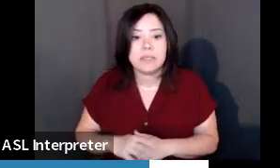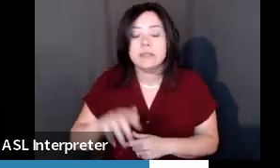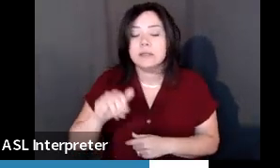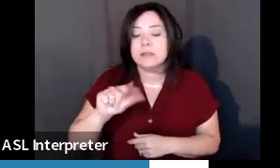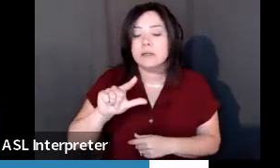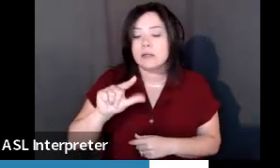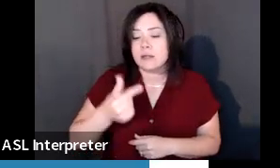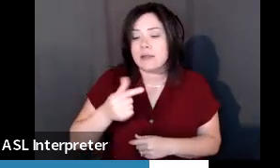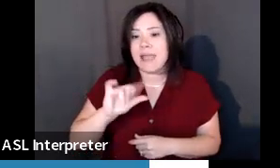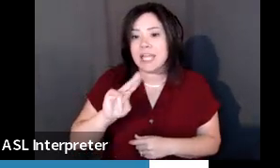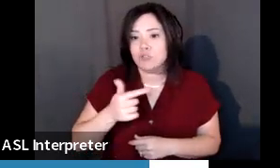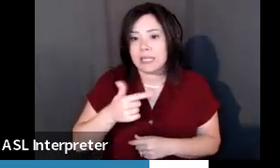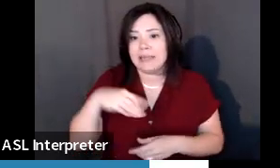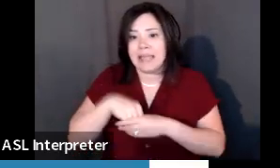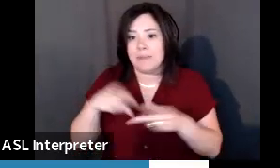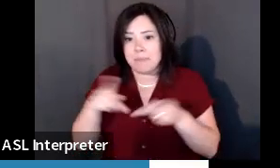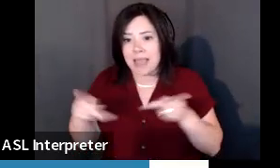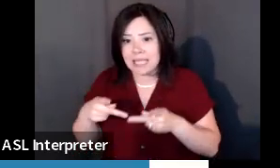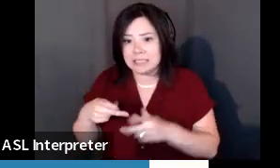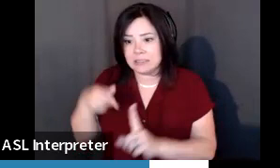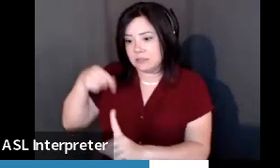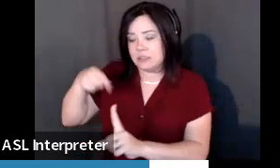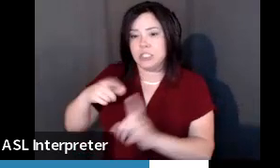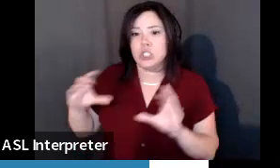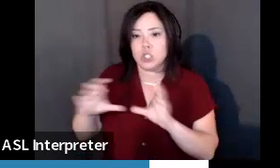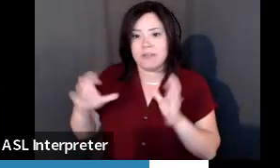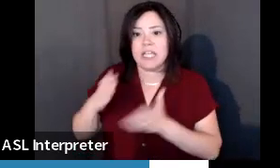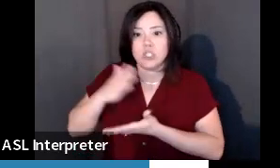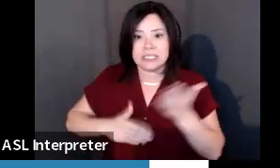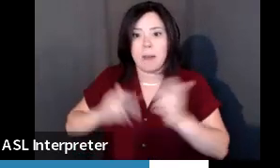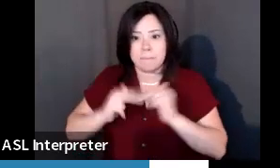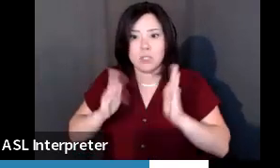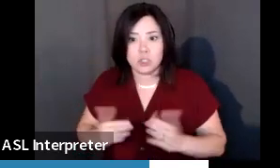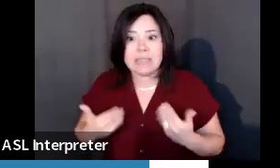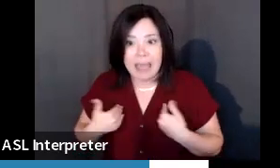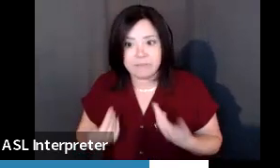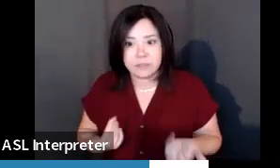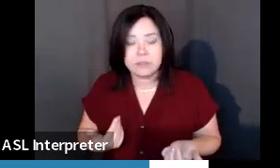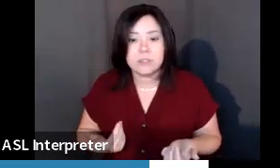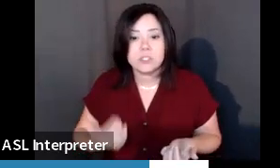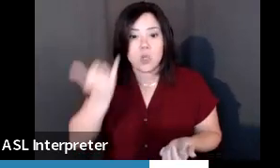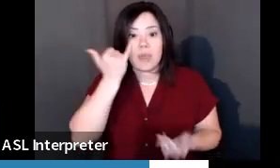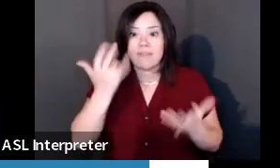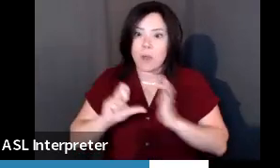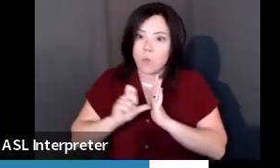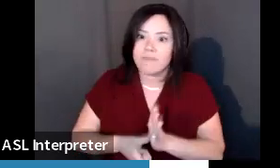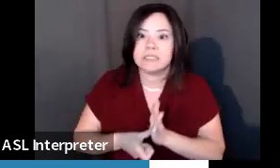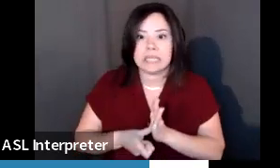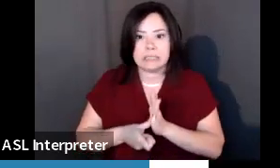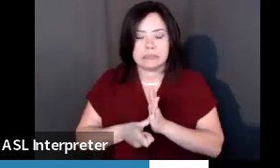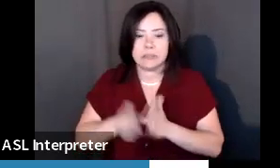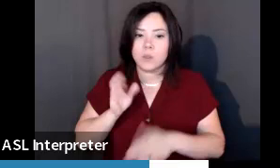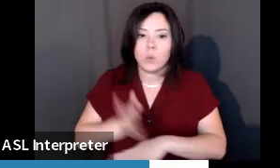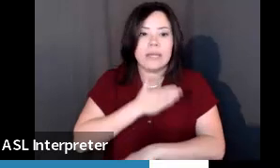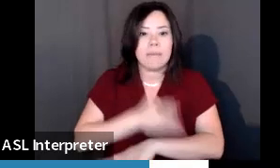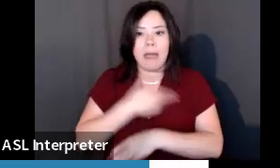place is a certification that some builders have. So if you really want to emphasize remodeling